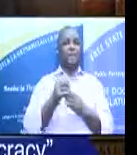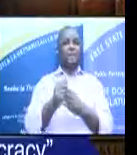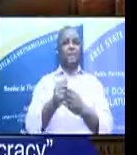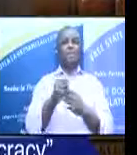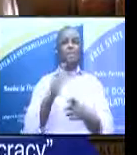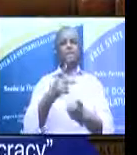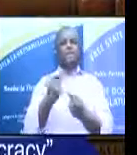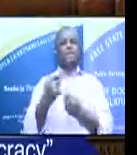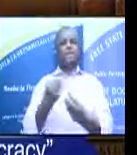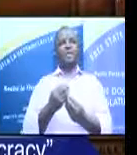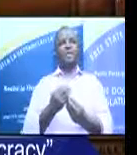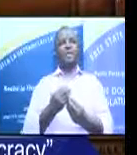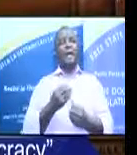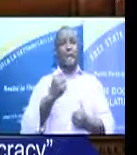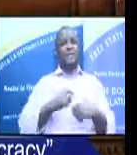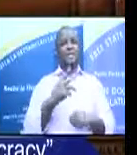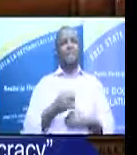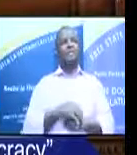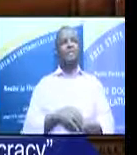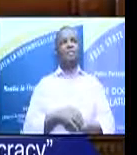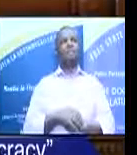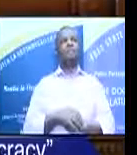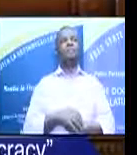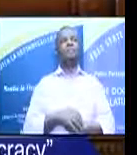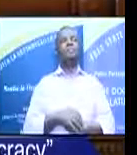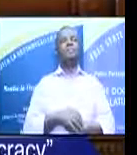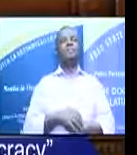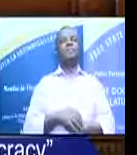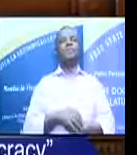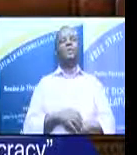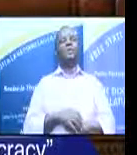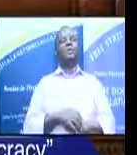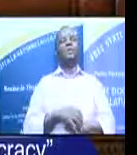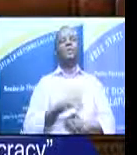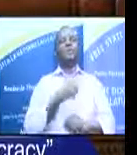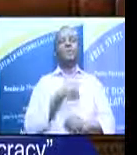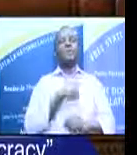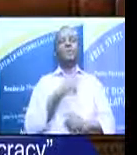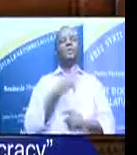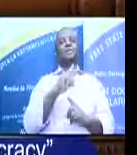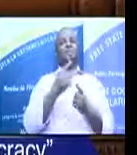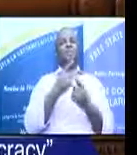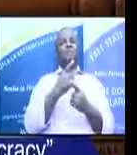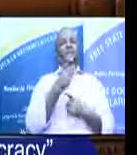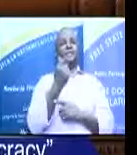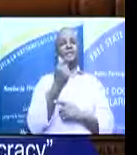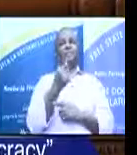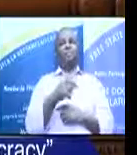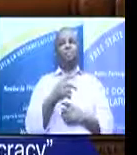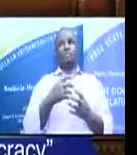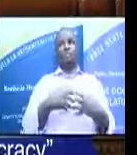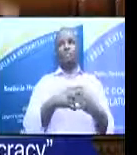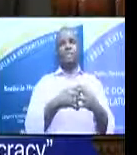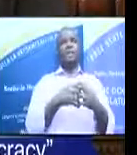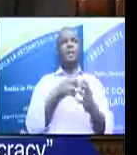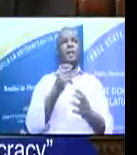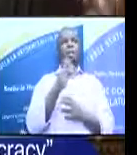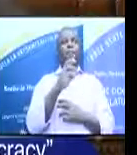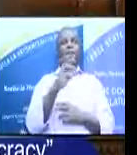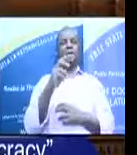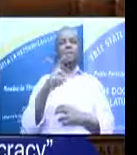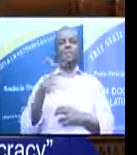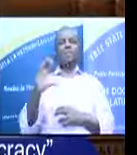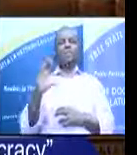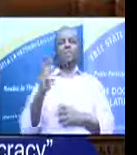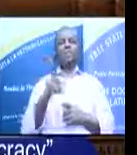there is action. And that's why Provincial Treasury has appointed PwC to